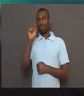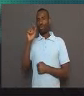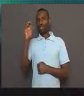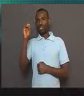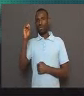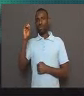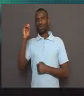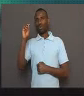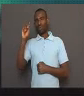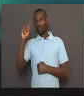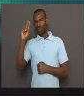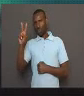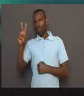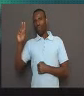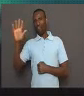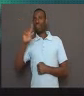0.025.